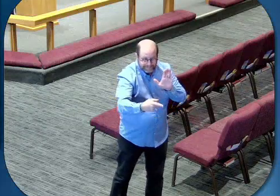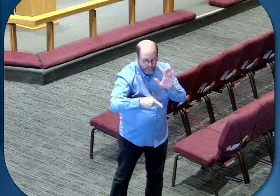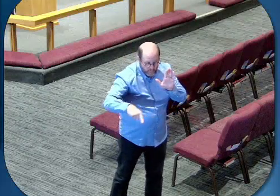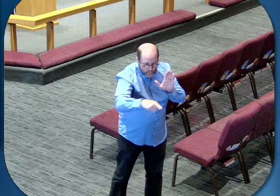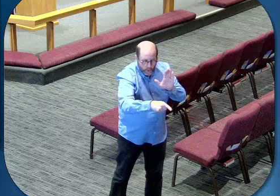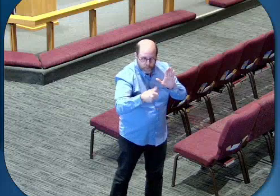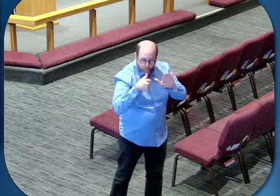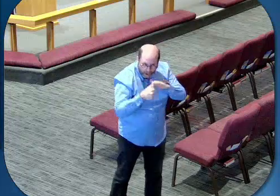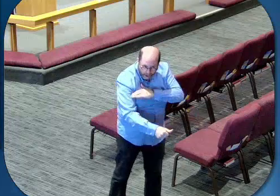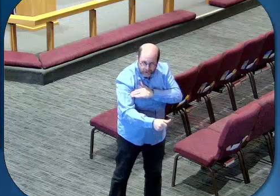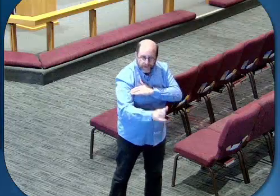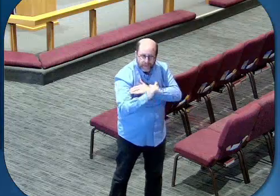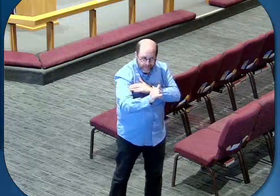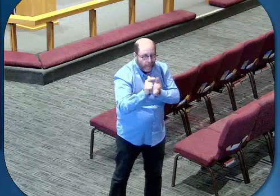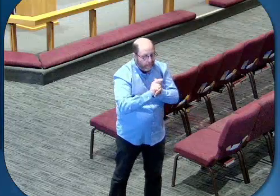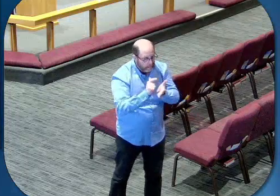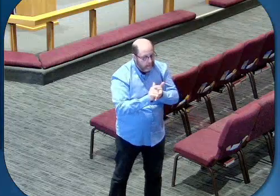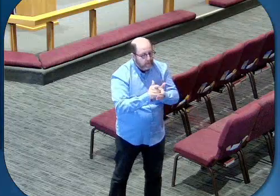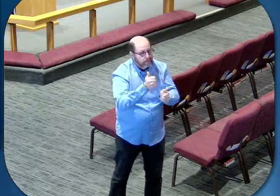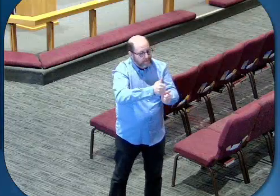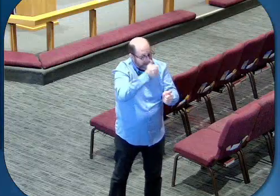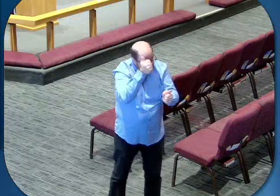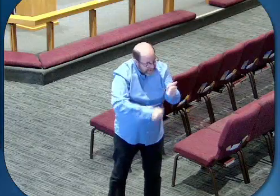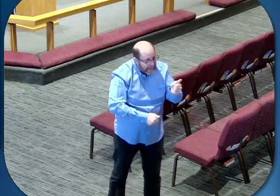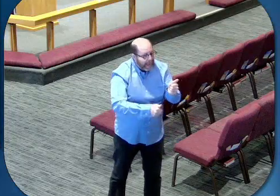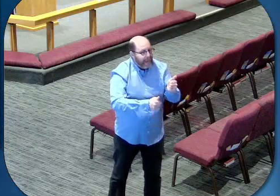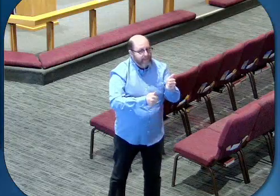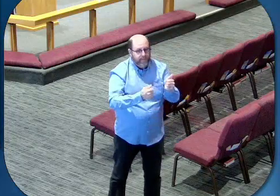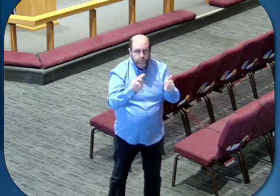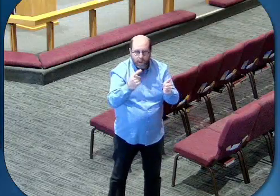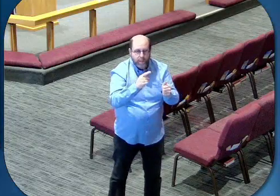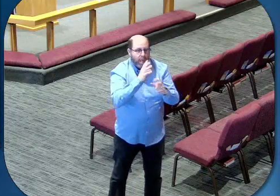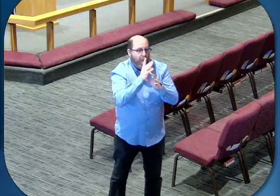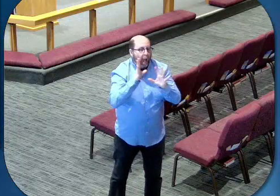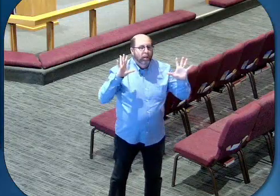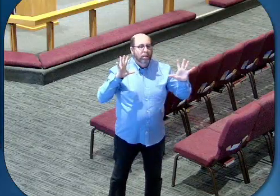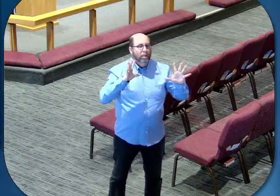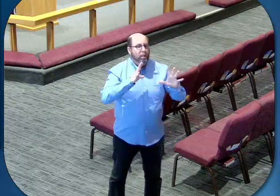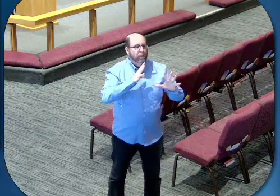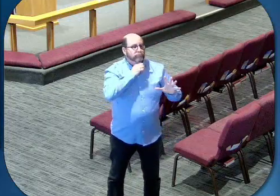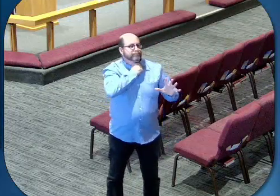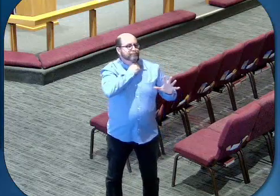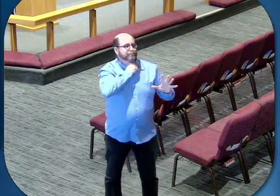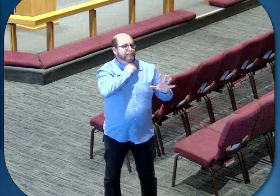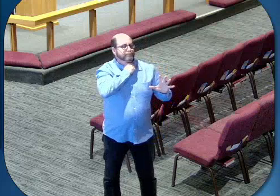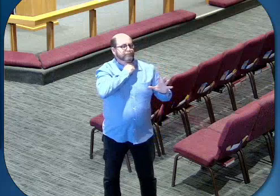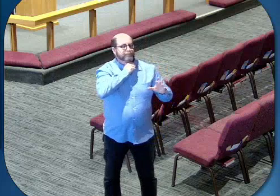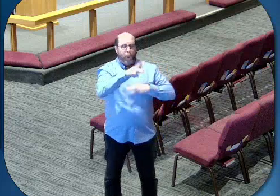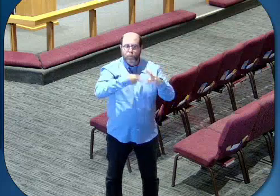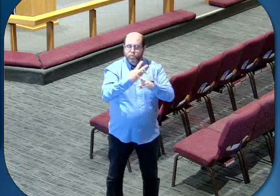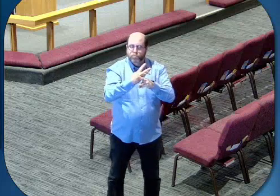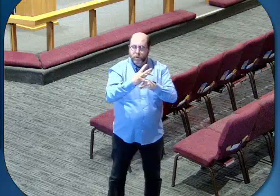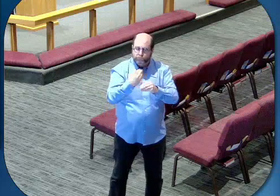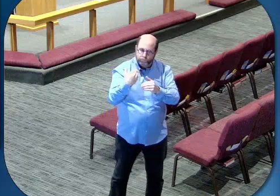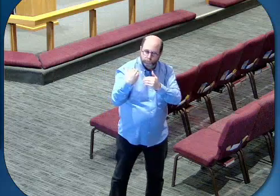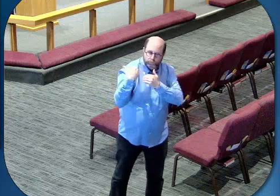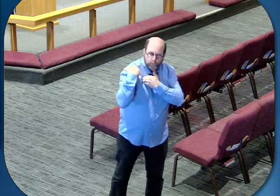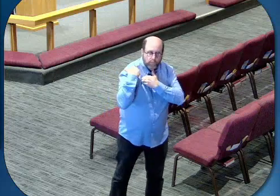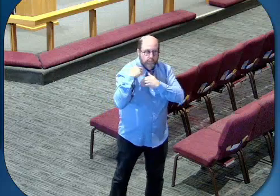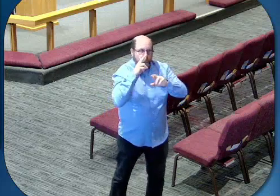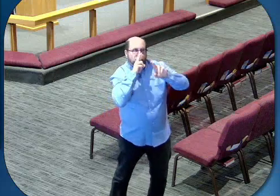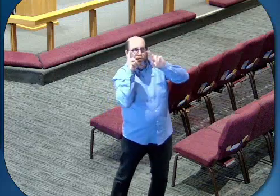law, so that every mouth may be stopped and the whole world may be held accountable to